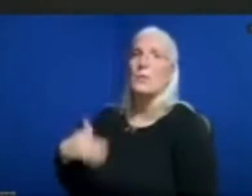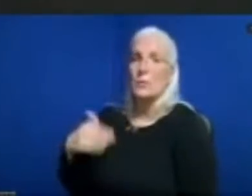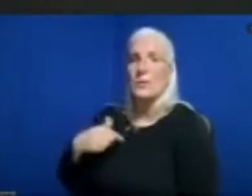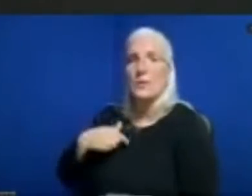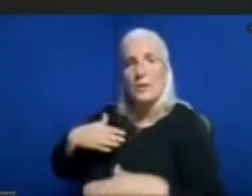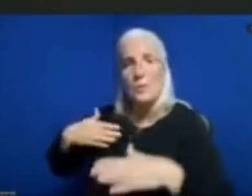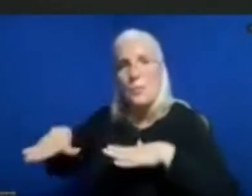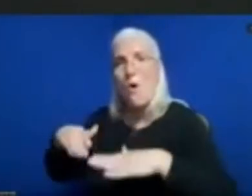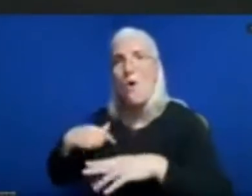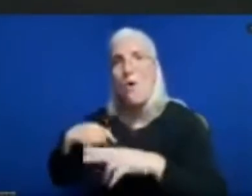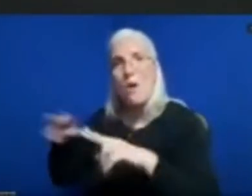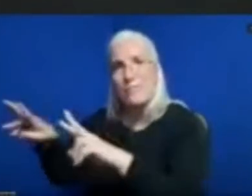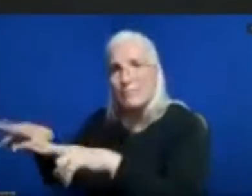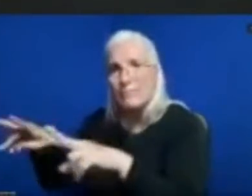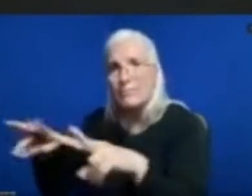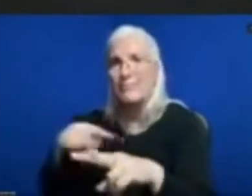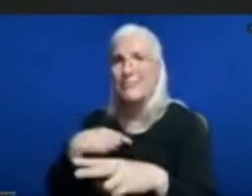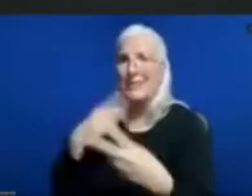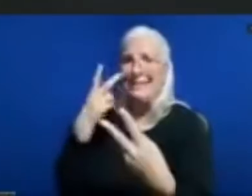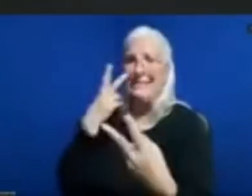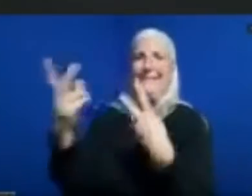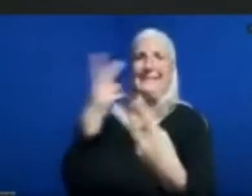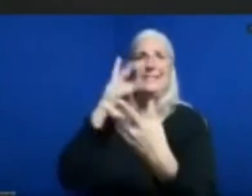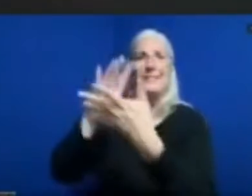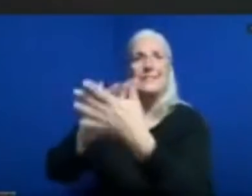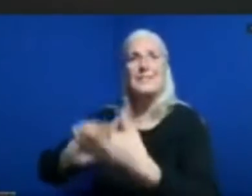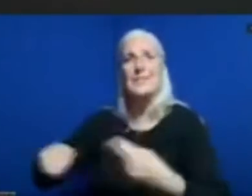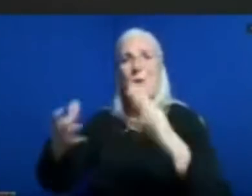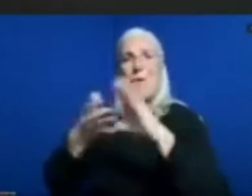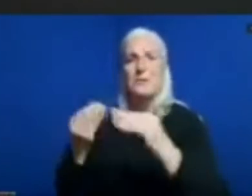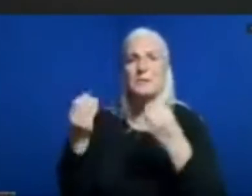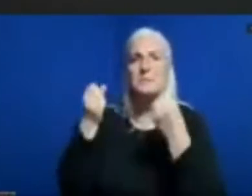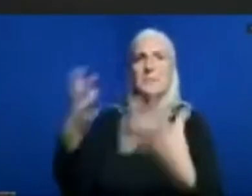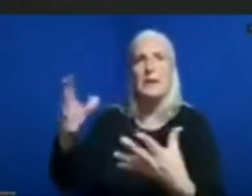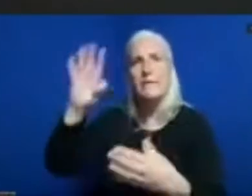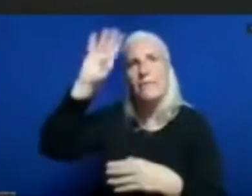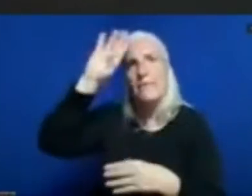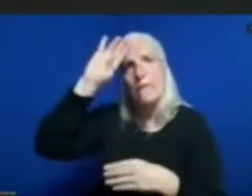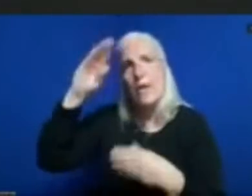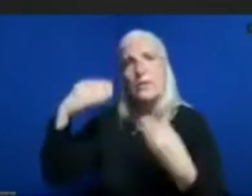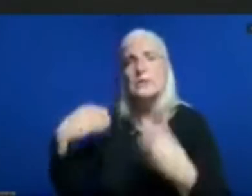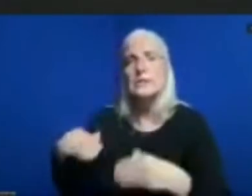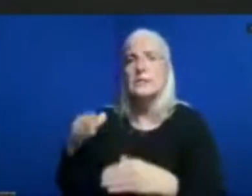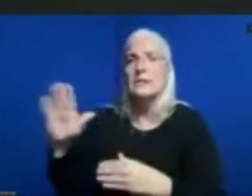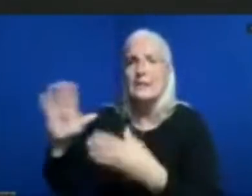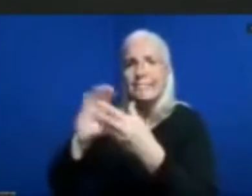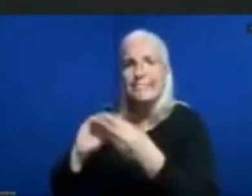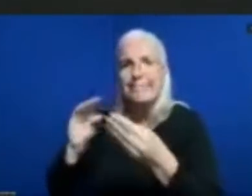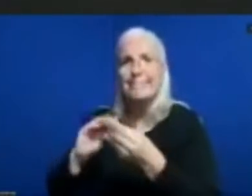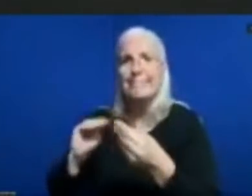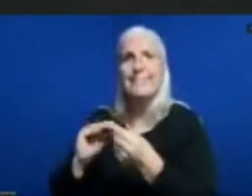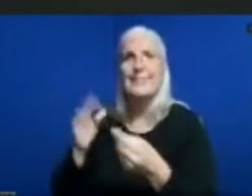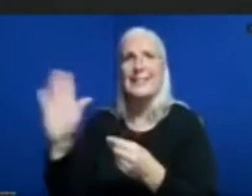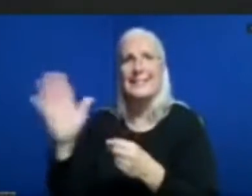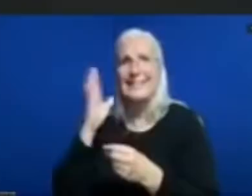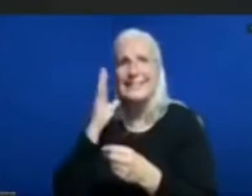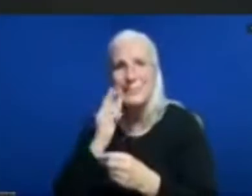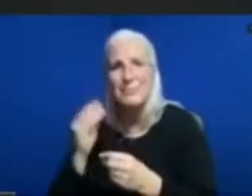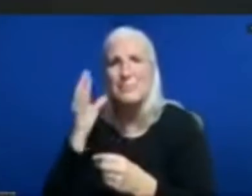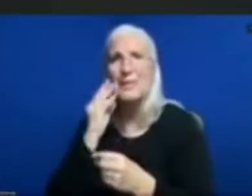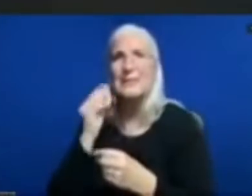that are here that have been on fires there. They're using their experience to respond appropriately and try and protect everyone's home in that